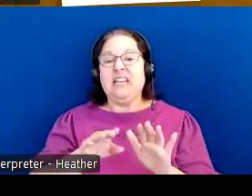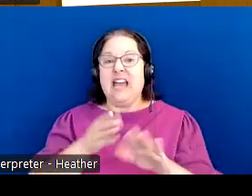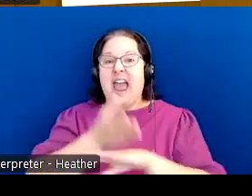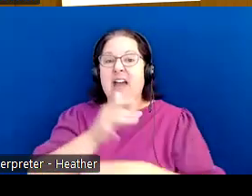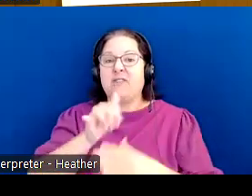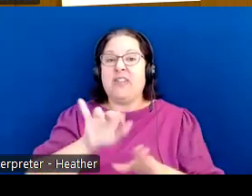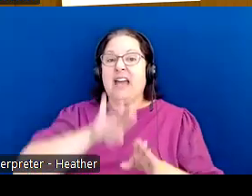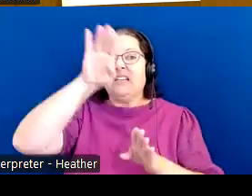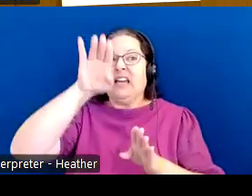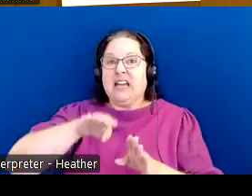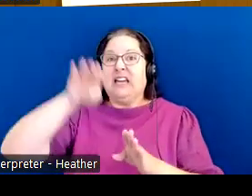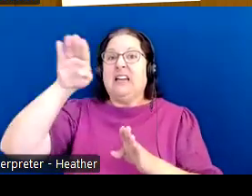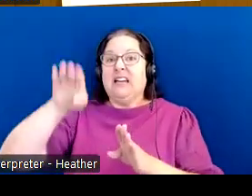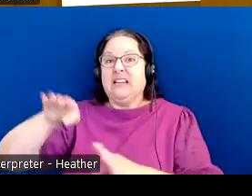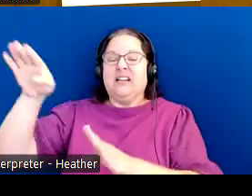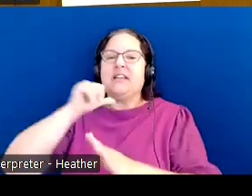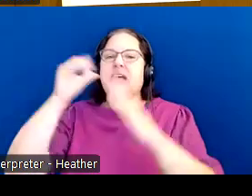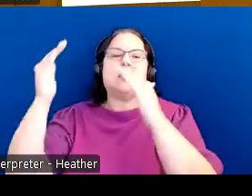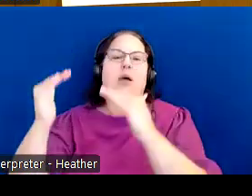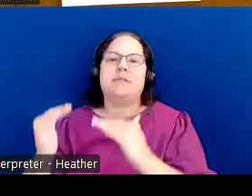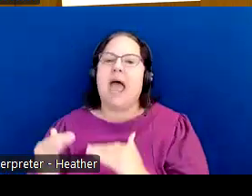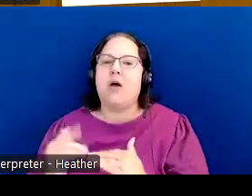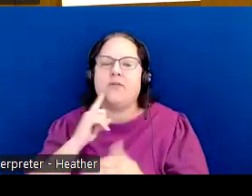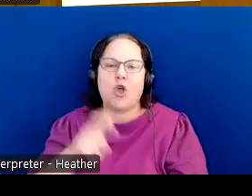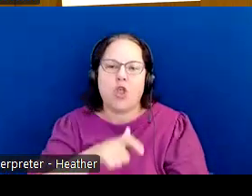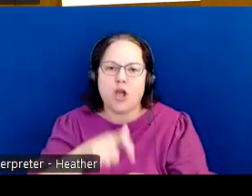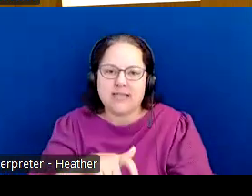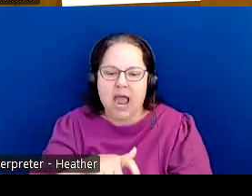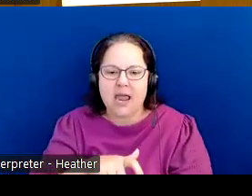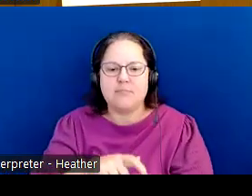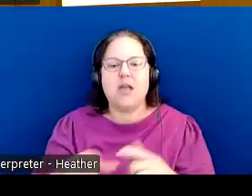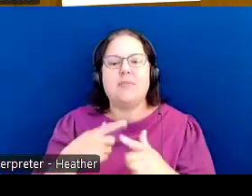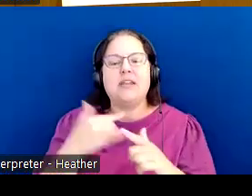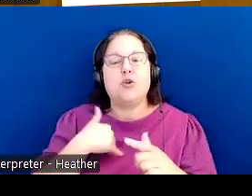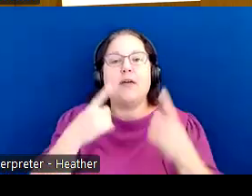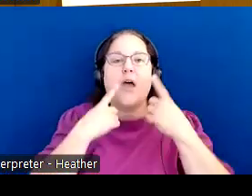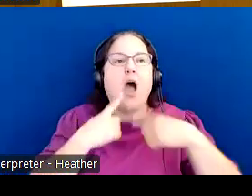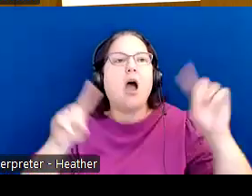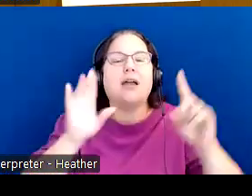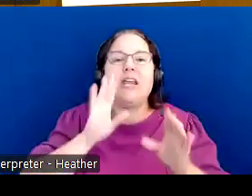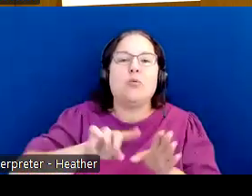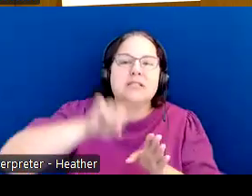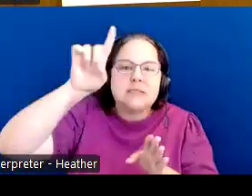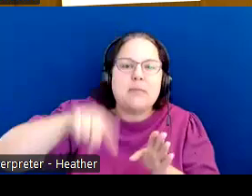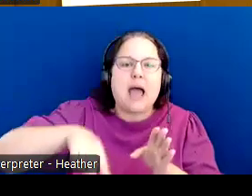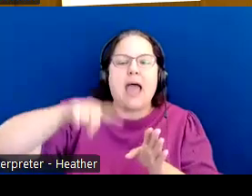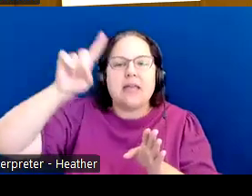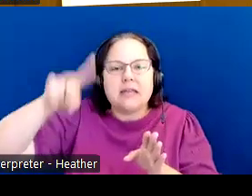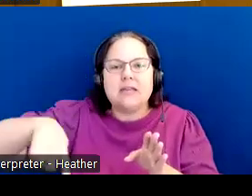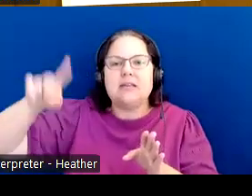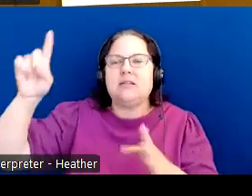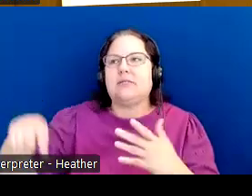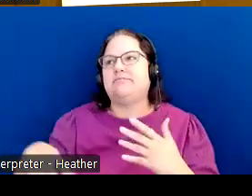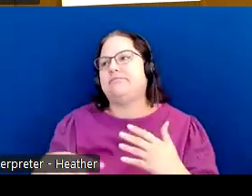after and doesn't really return to baseline for a while. And then you've got your breakthrough pain, and that's the pain that spikes